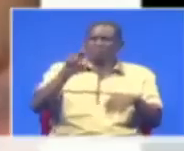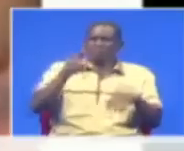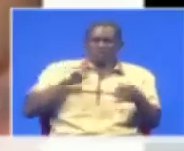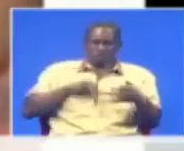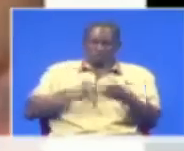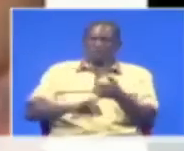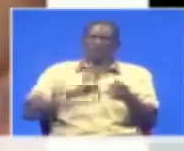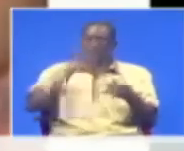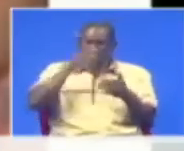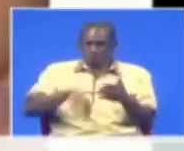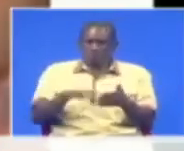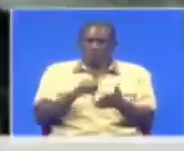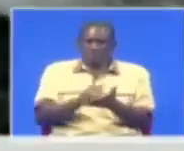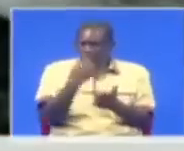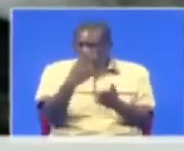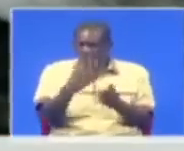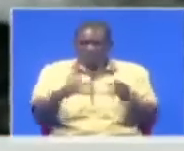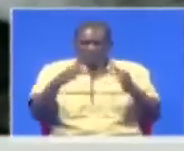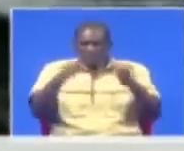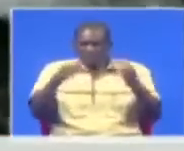to infidelity on his part.